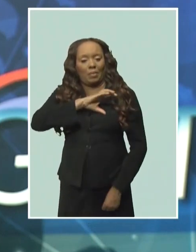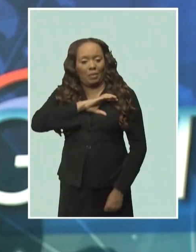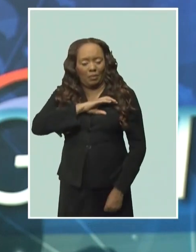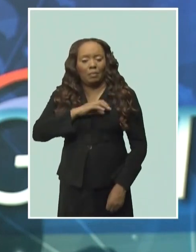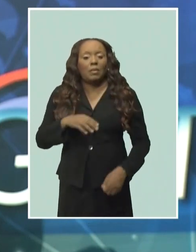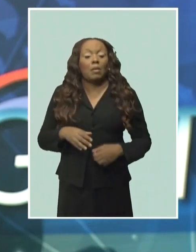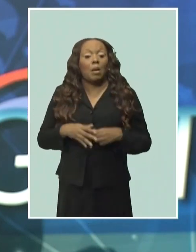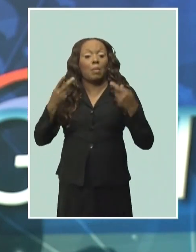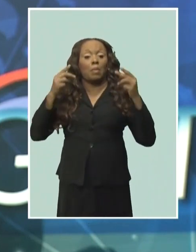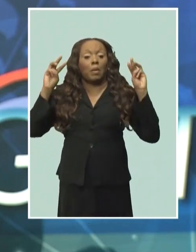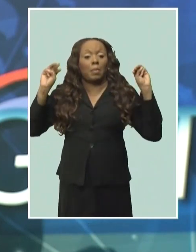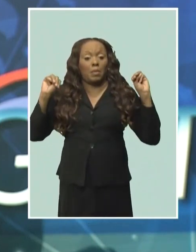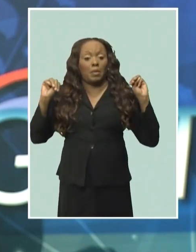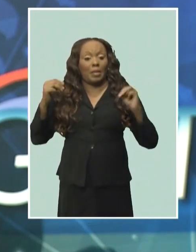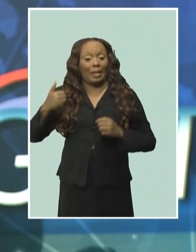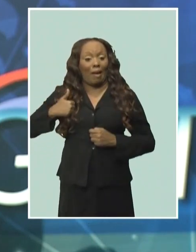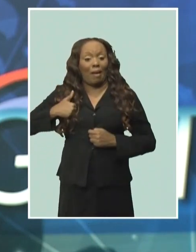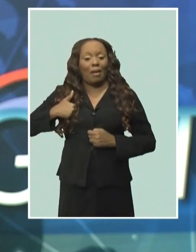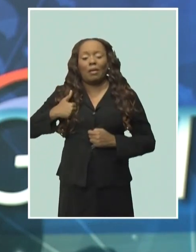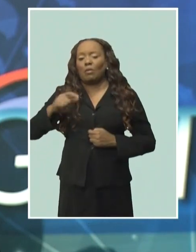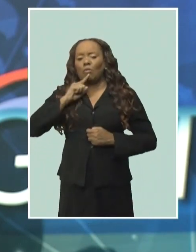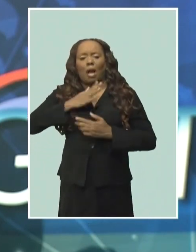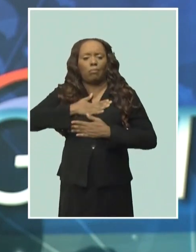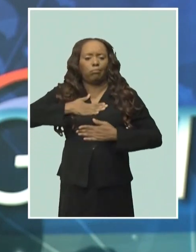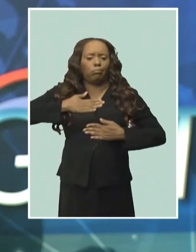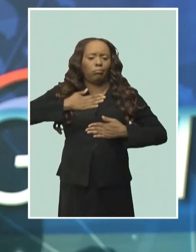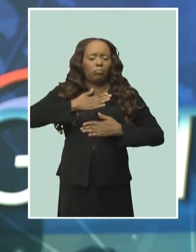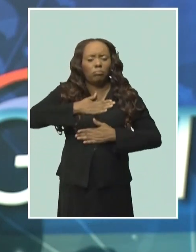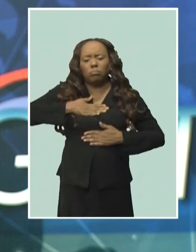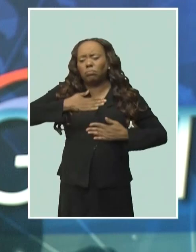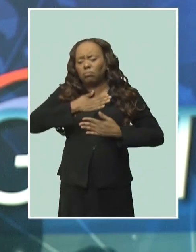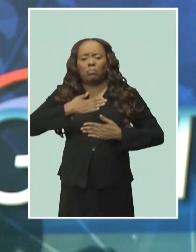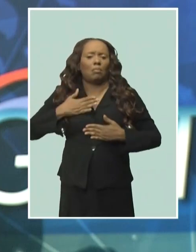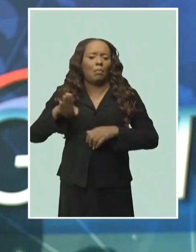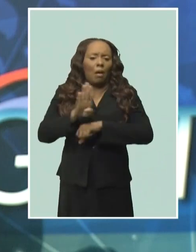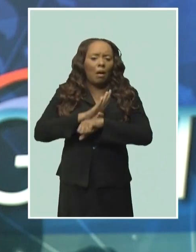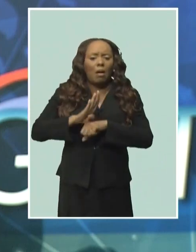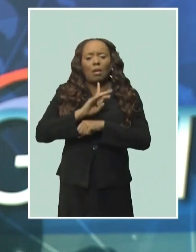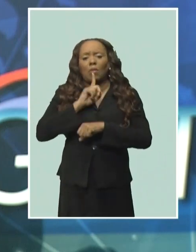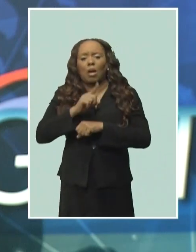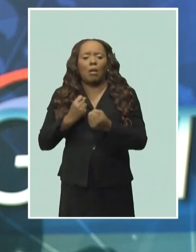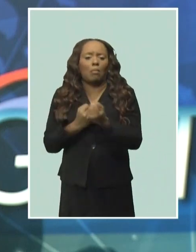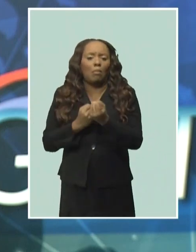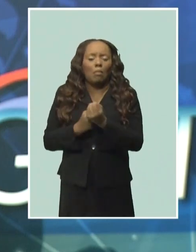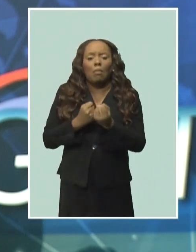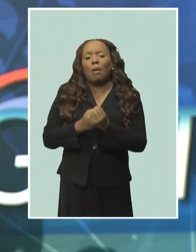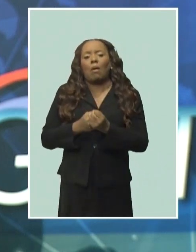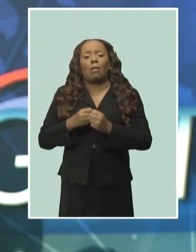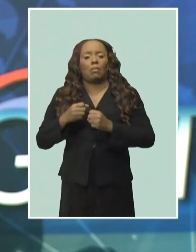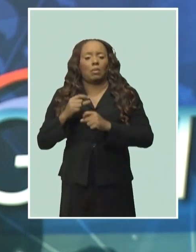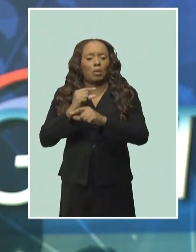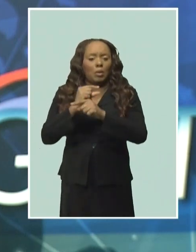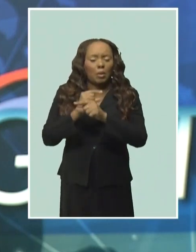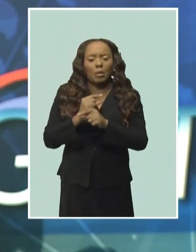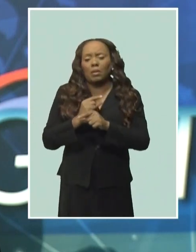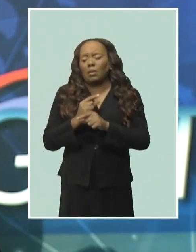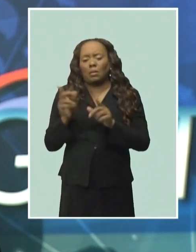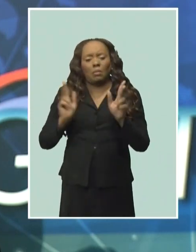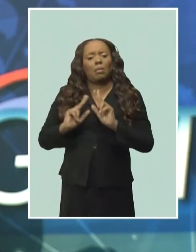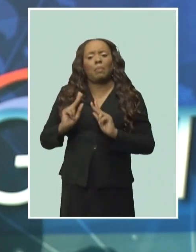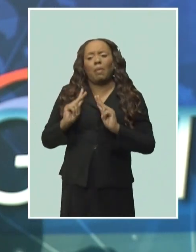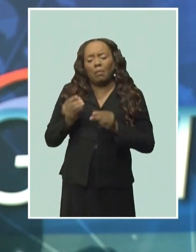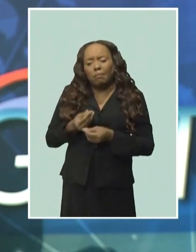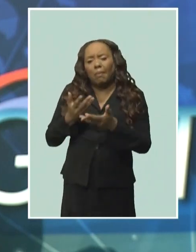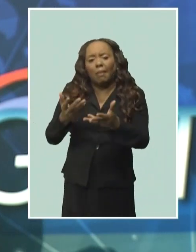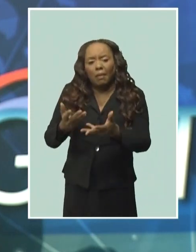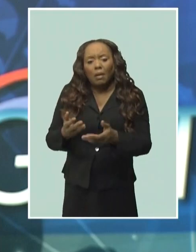civilians. Prime Minister Trudeau expressed his appreciation for Barbados' commitment to contributing security personnel to the mission and